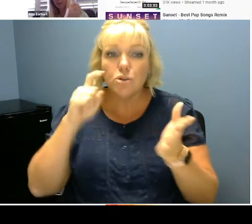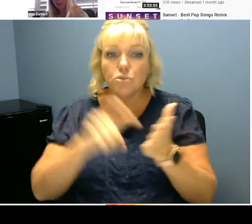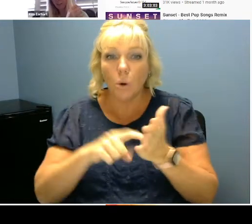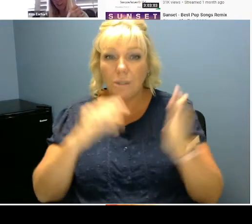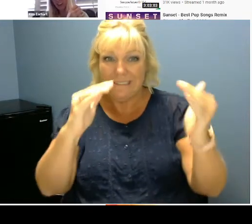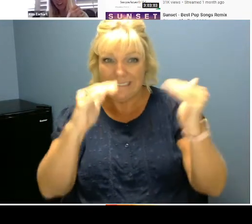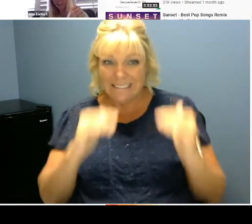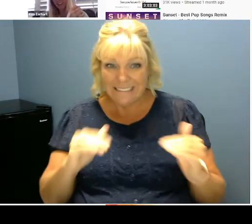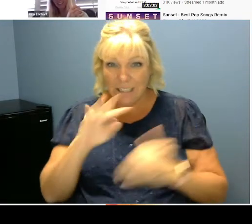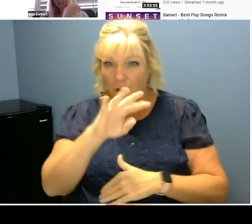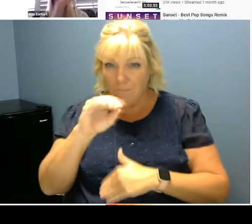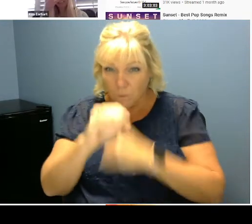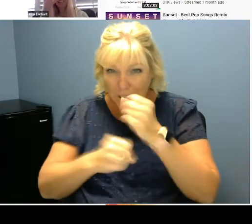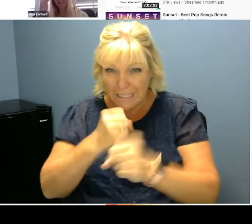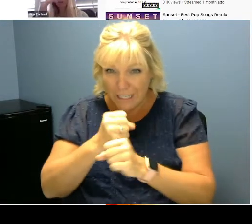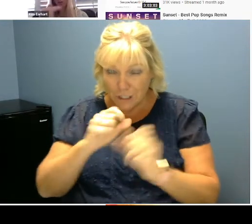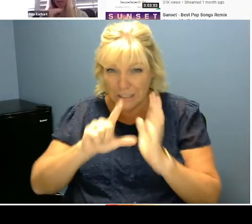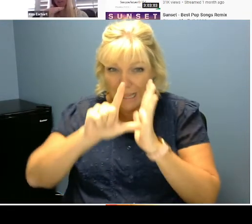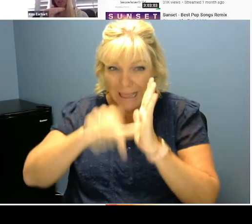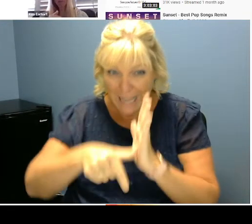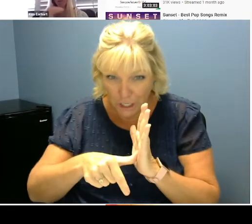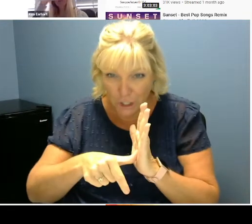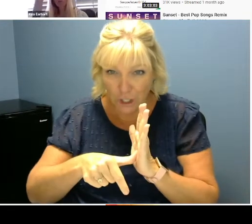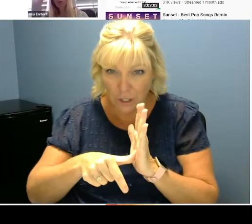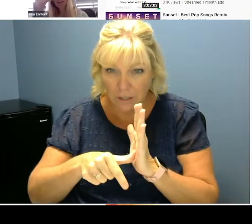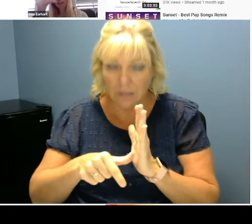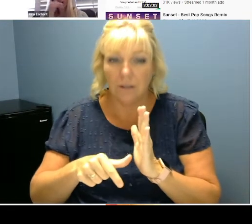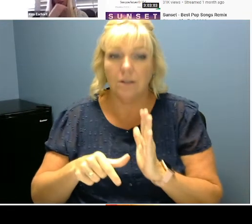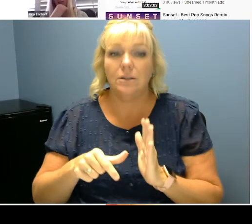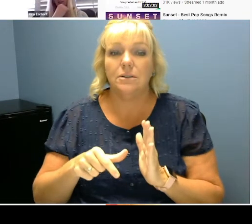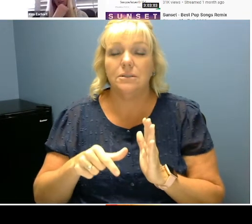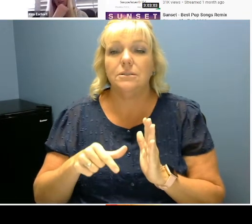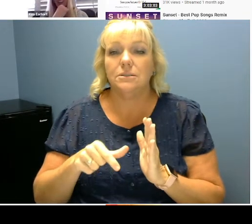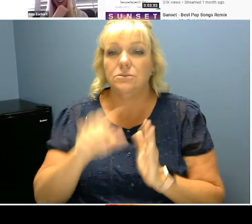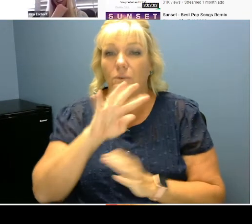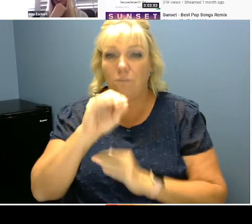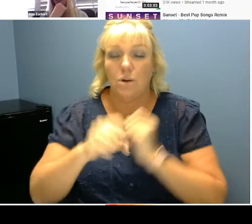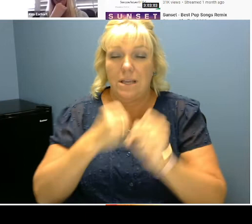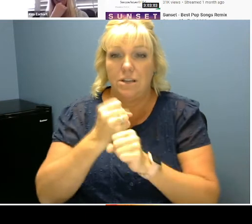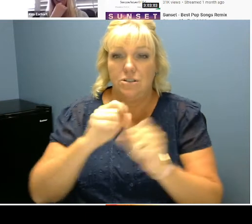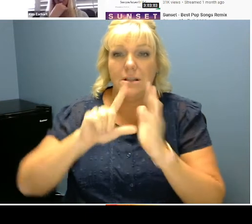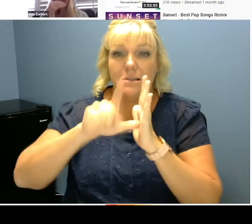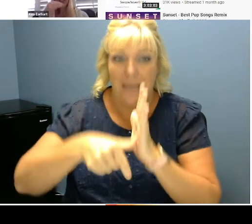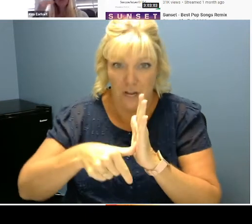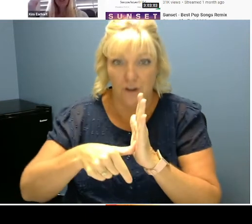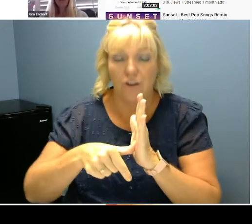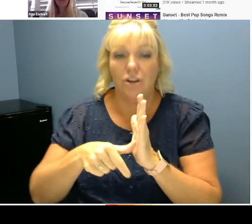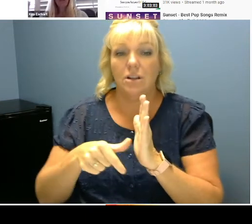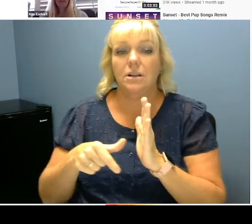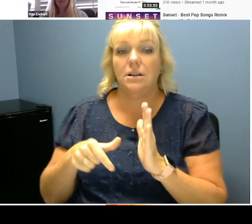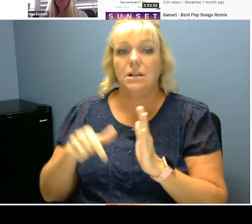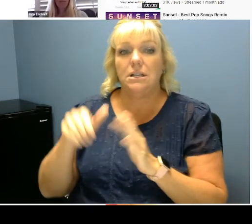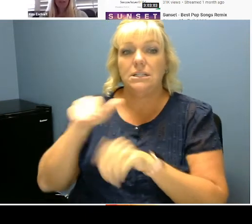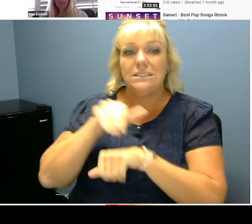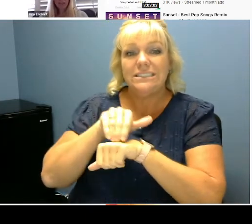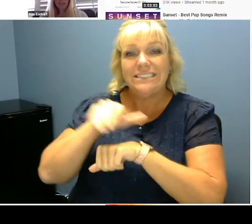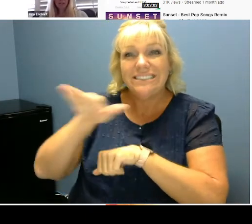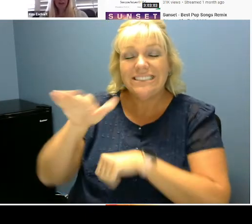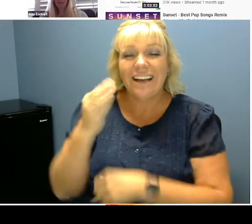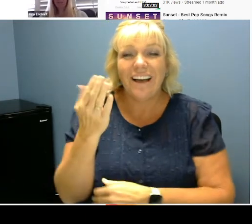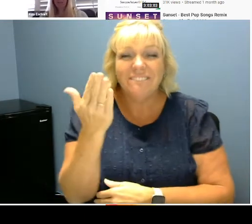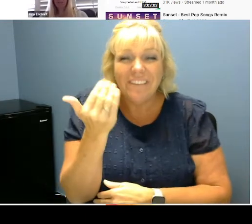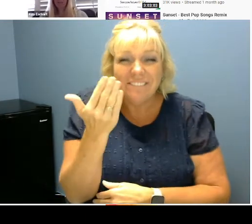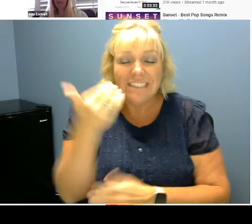that first attack, he attacks 20 years later, but 40 years after that first attack, they're exporting 15